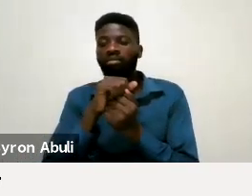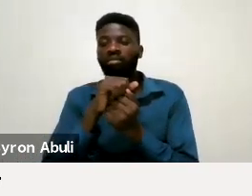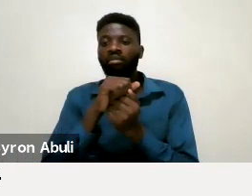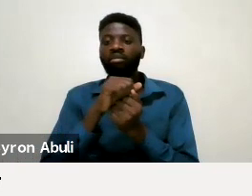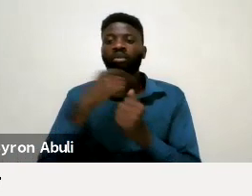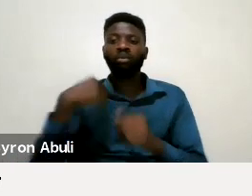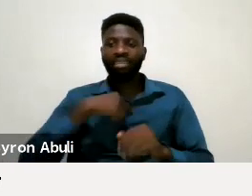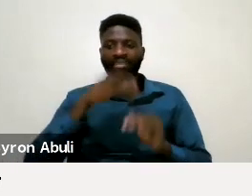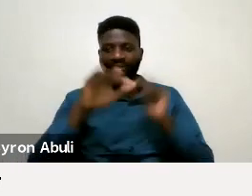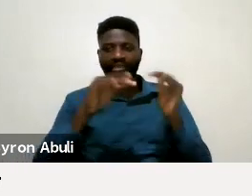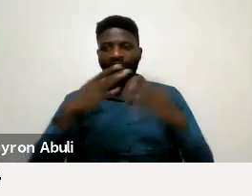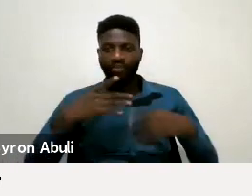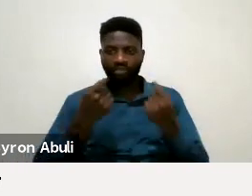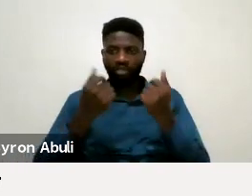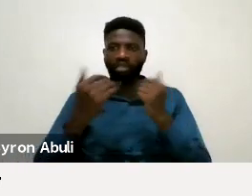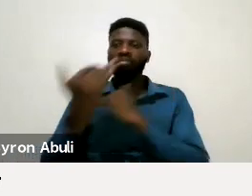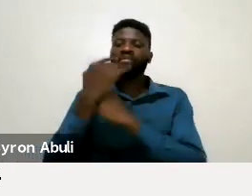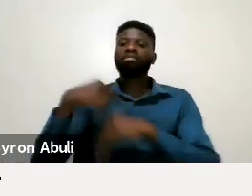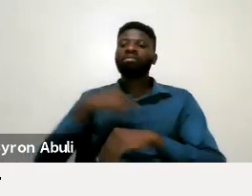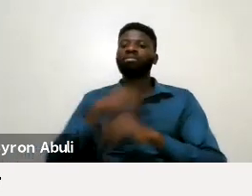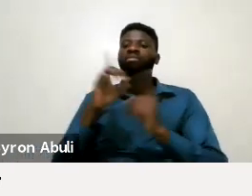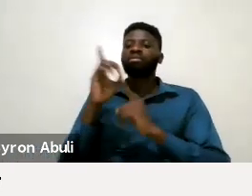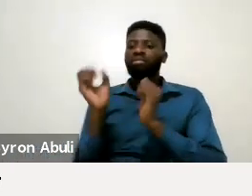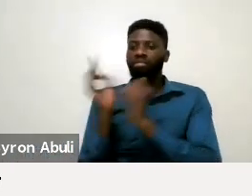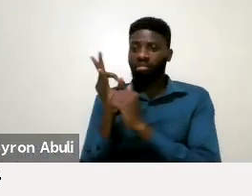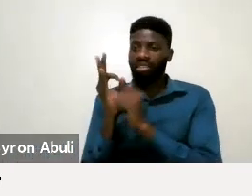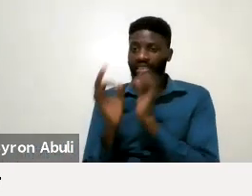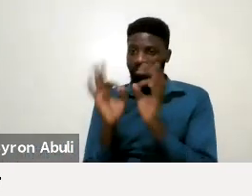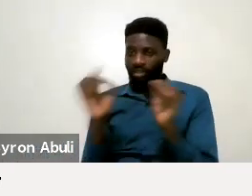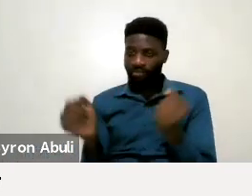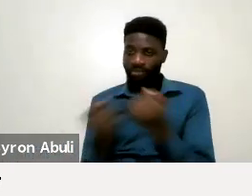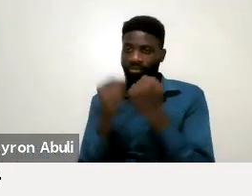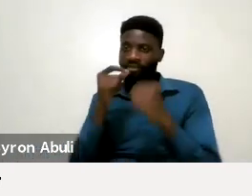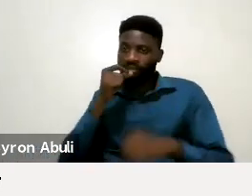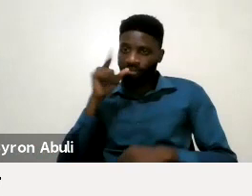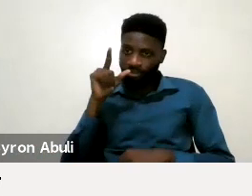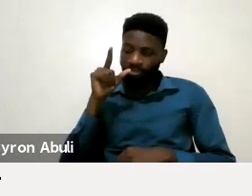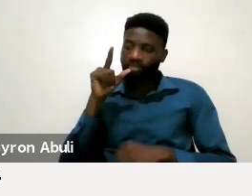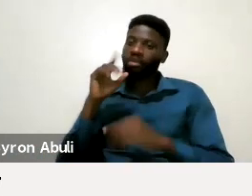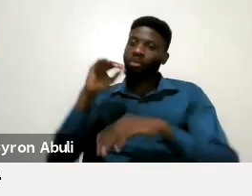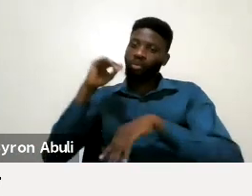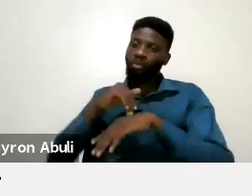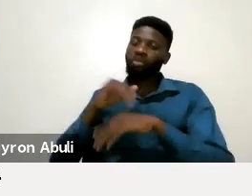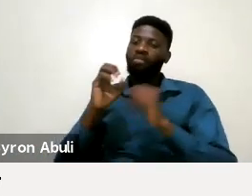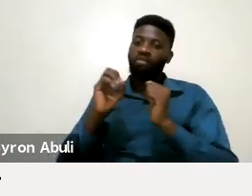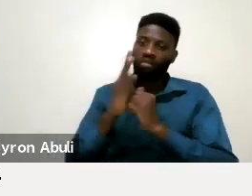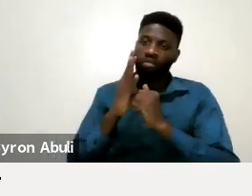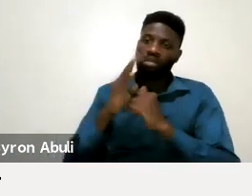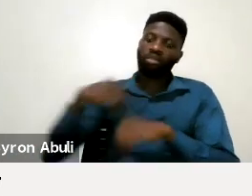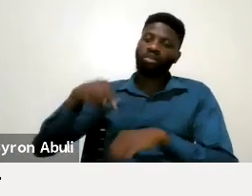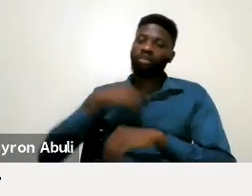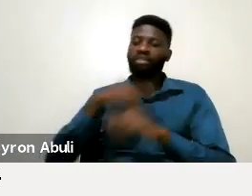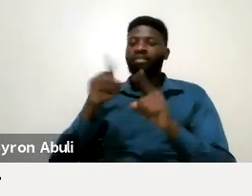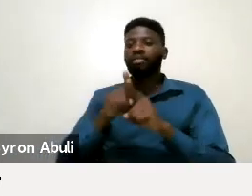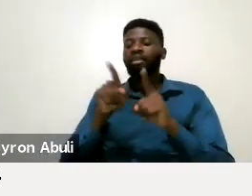asking a few people and they tell us on 13th. So in case Eid is going to be on 14th, we are going to reschedule the career